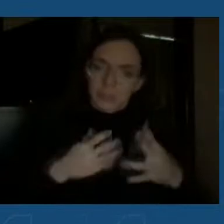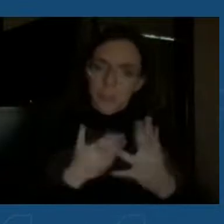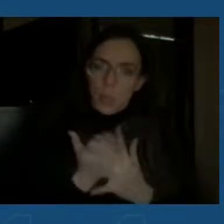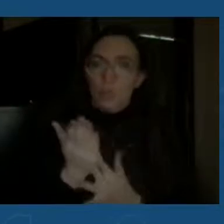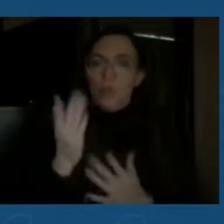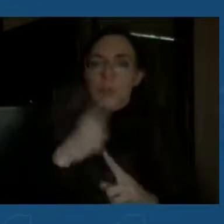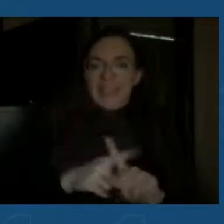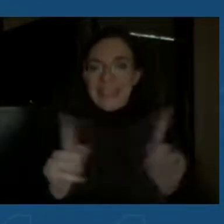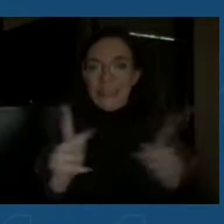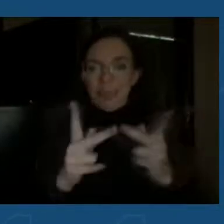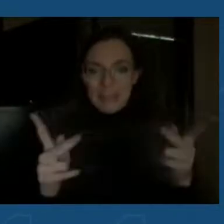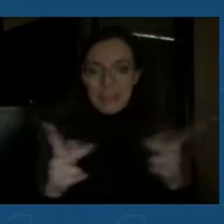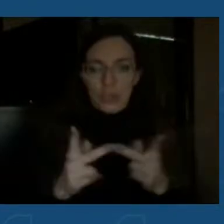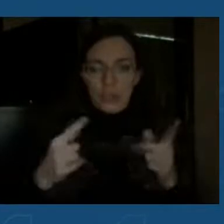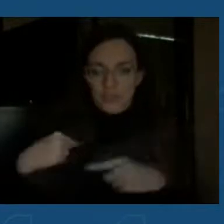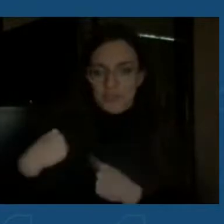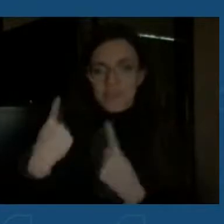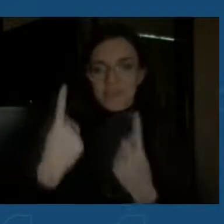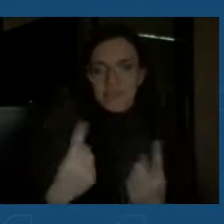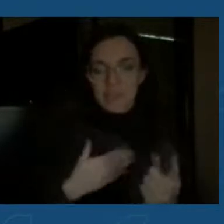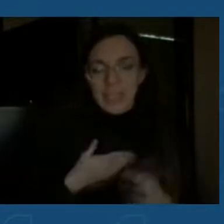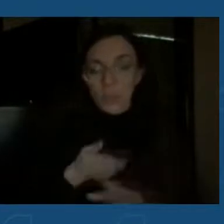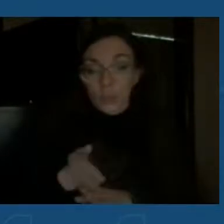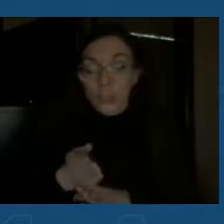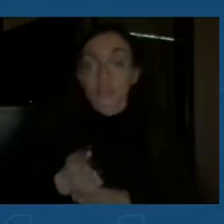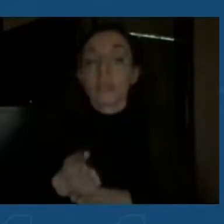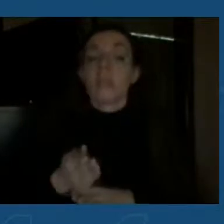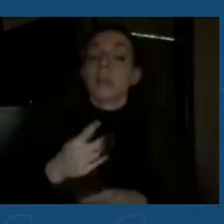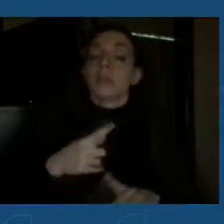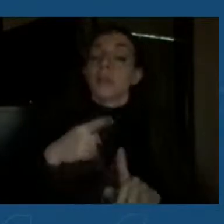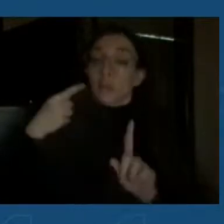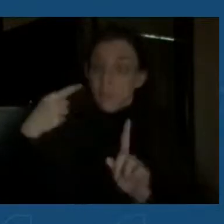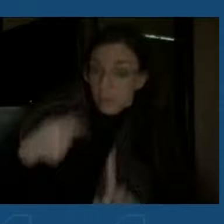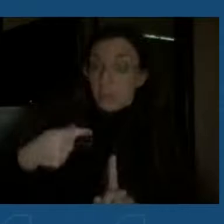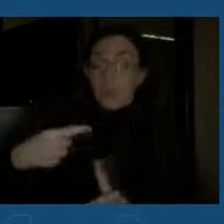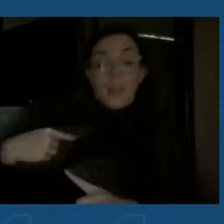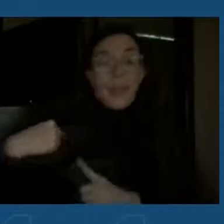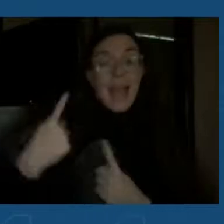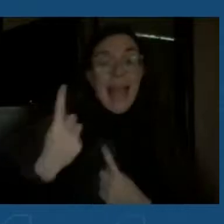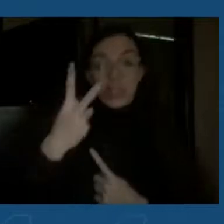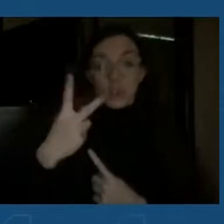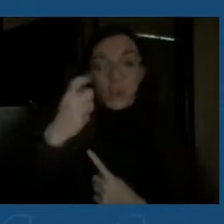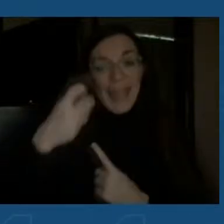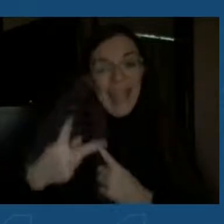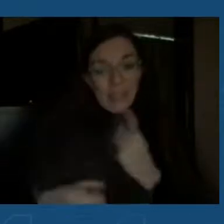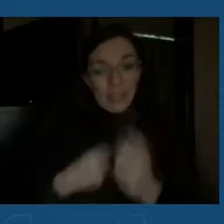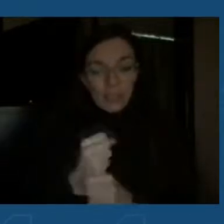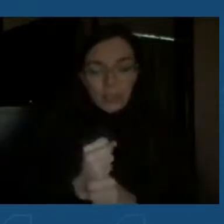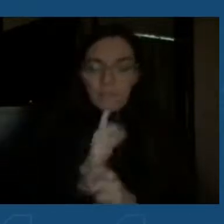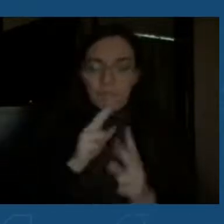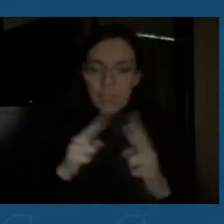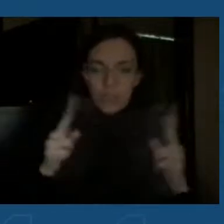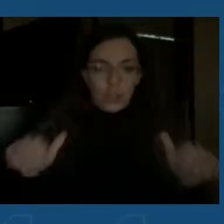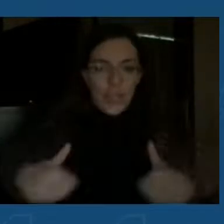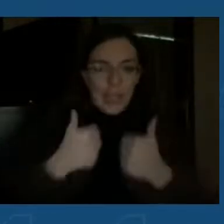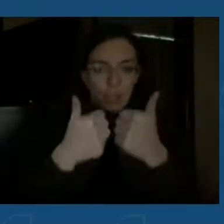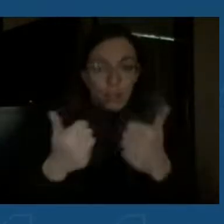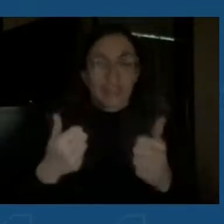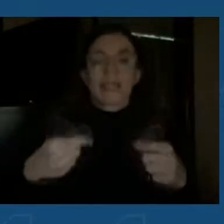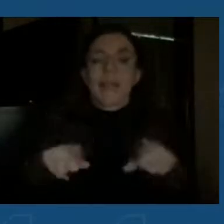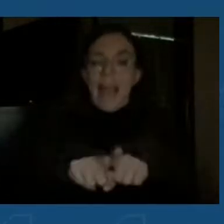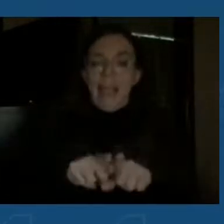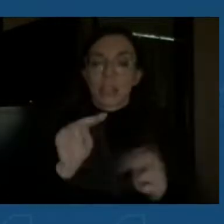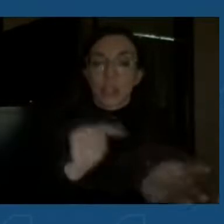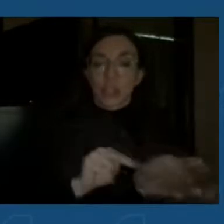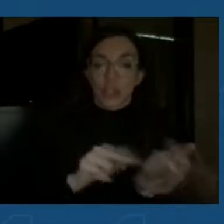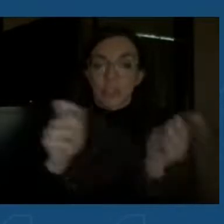career. Having said that, the last 2.5 years were extremely challenging. As a nurse manager, I do have the responsibility of caring for the team